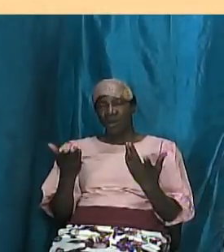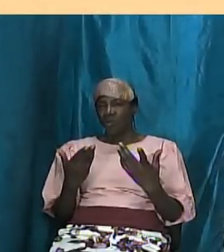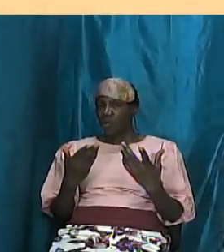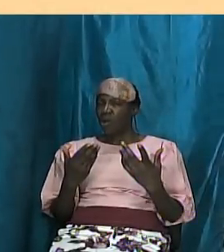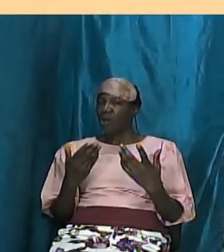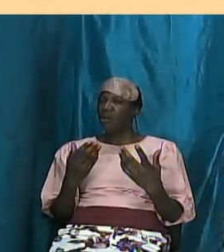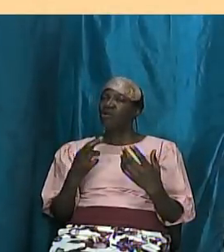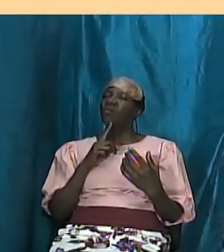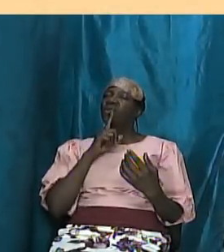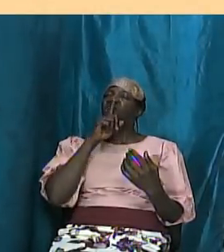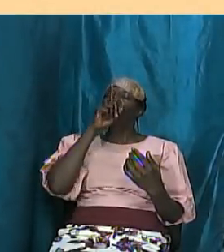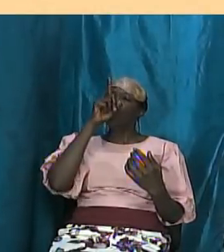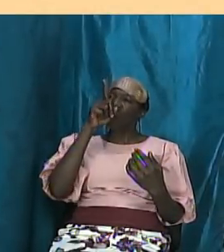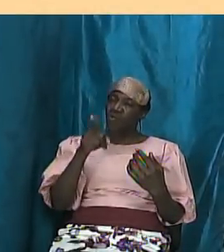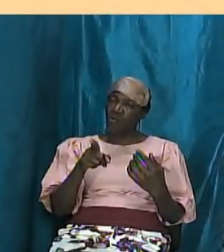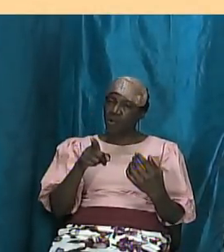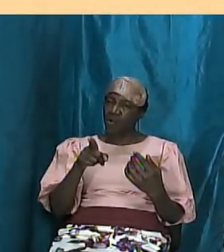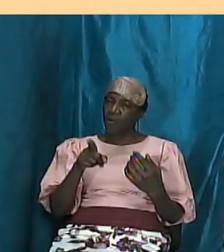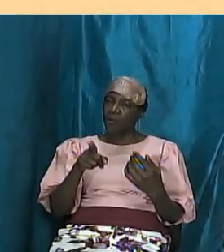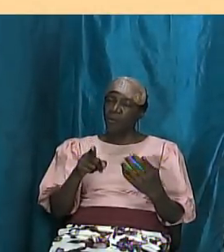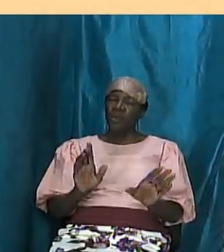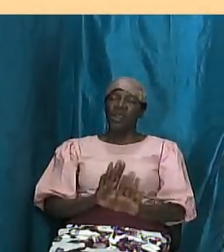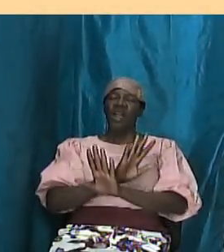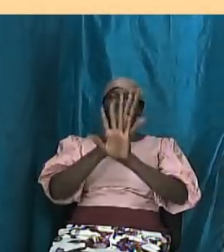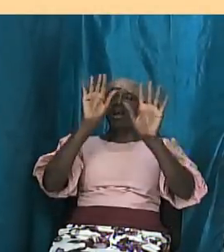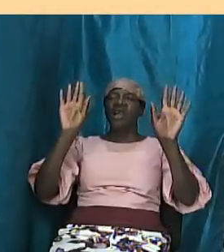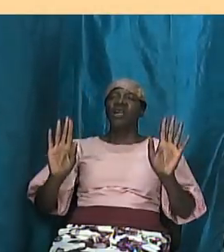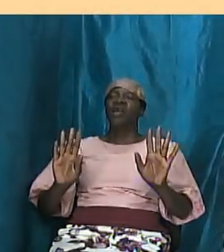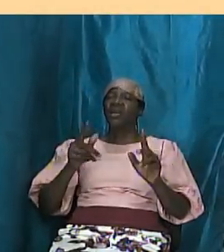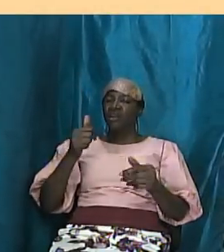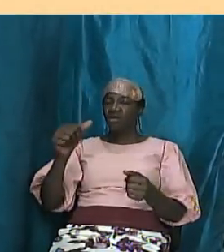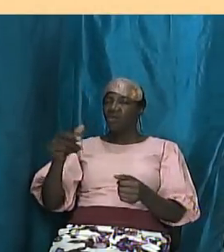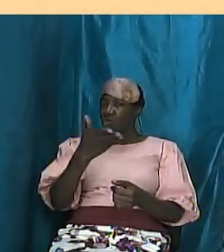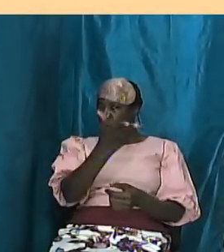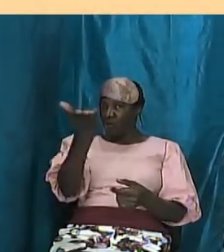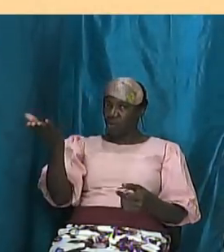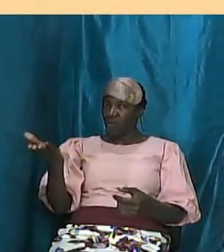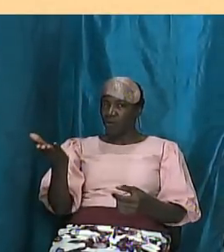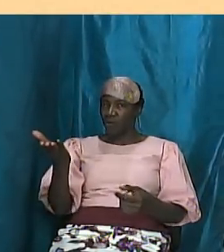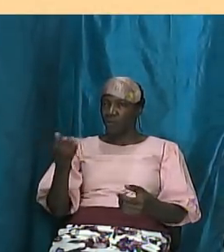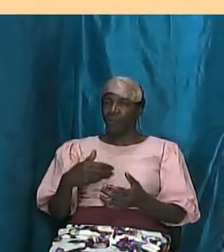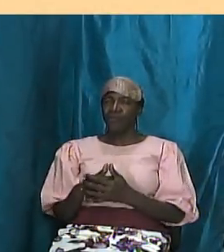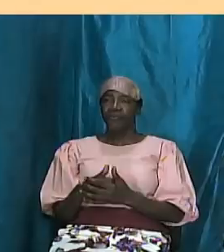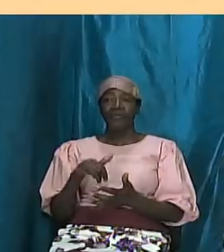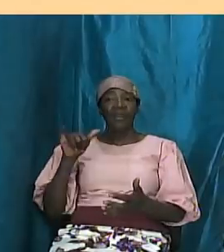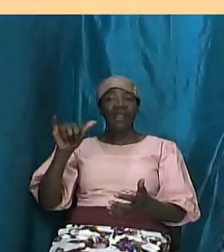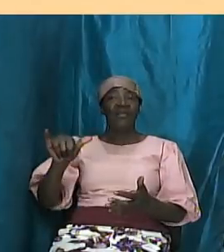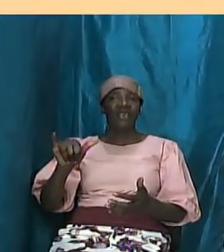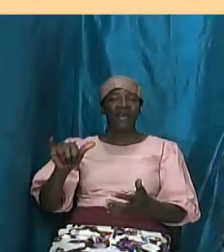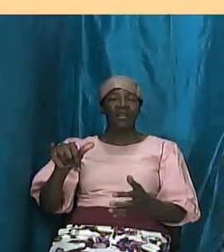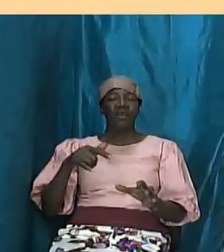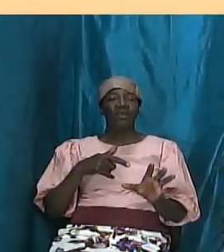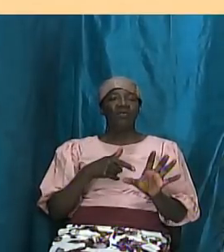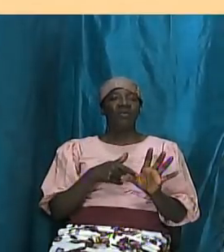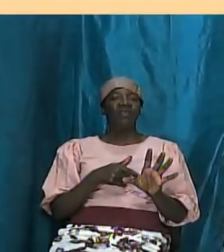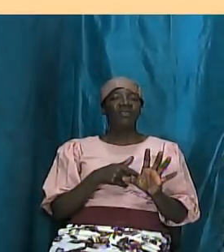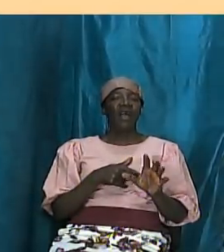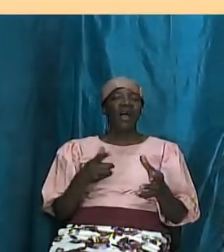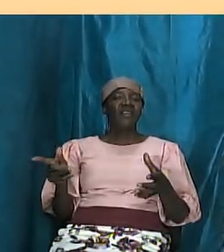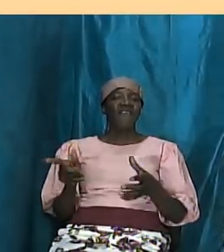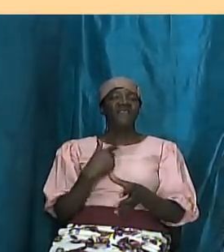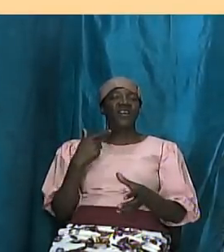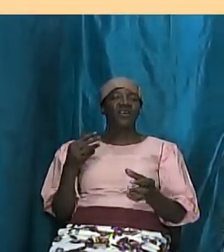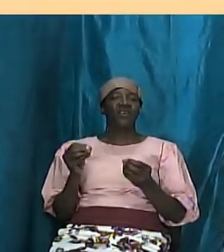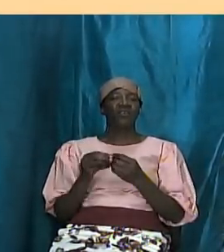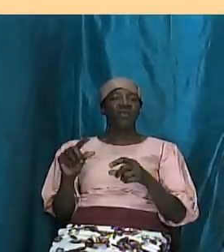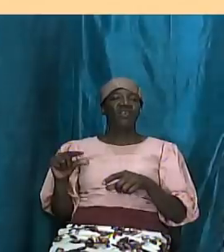reaffirm, I want to make it clear to every saint of God that we start first